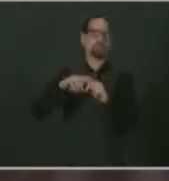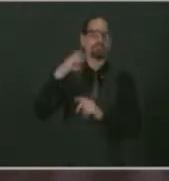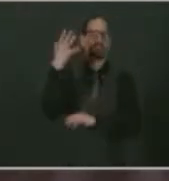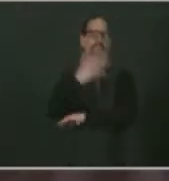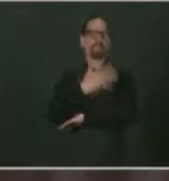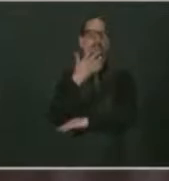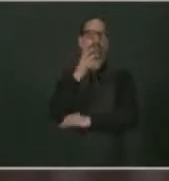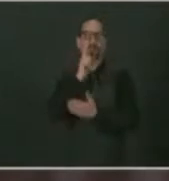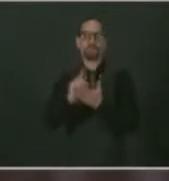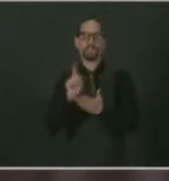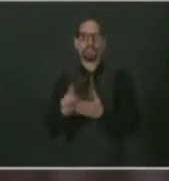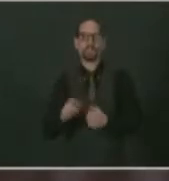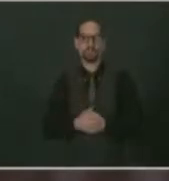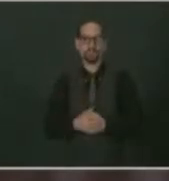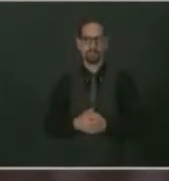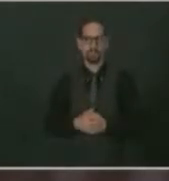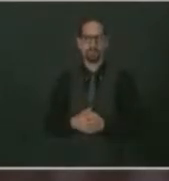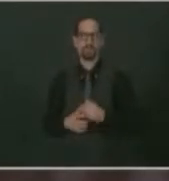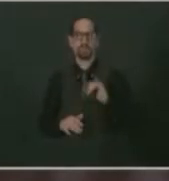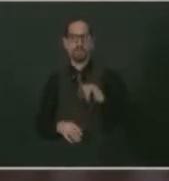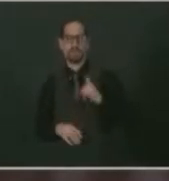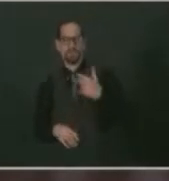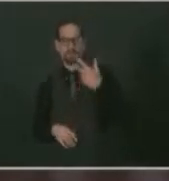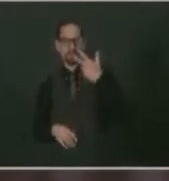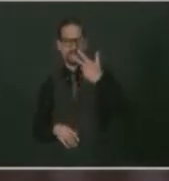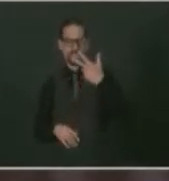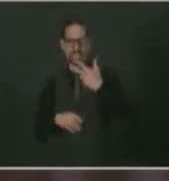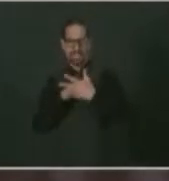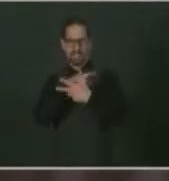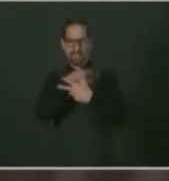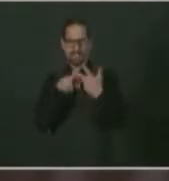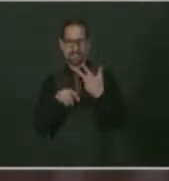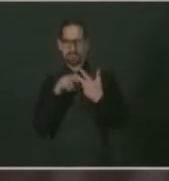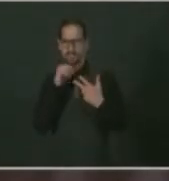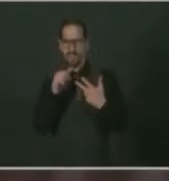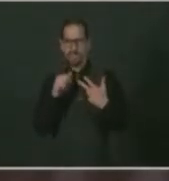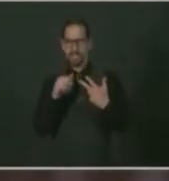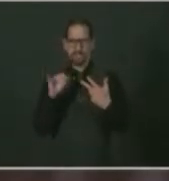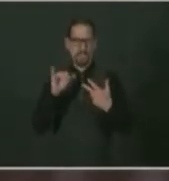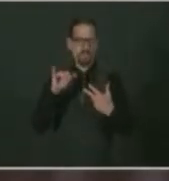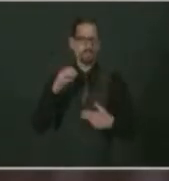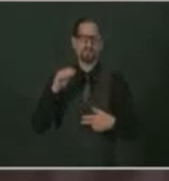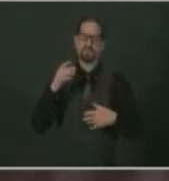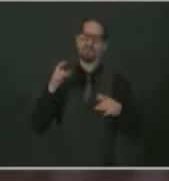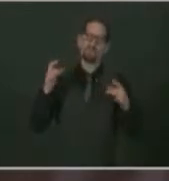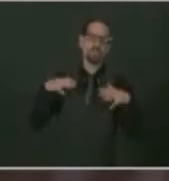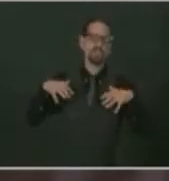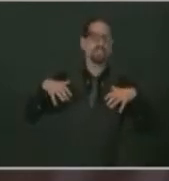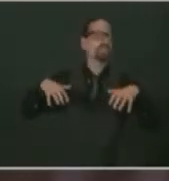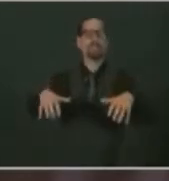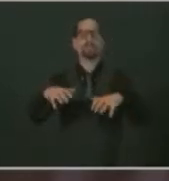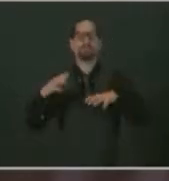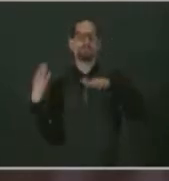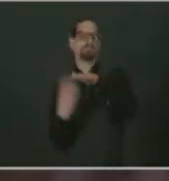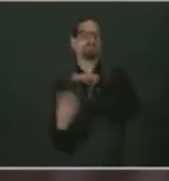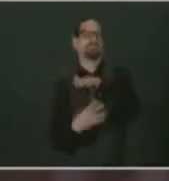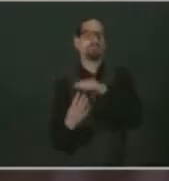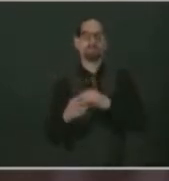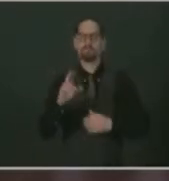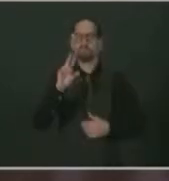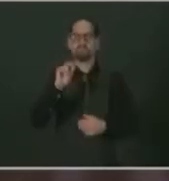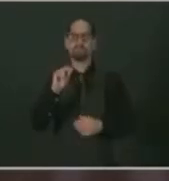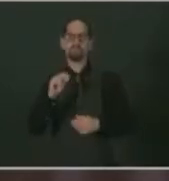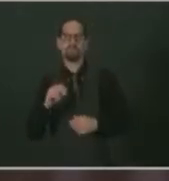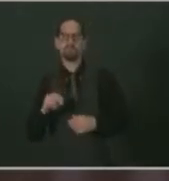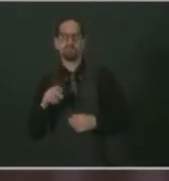though. They're just regional to be Westerly, Johnston, East Providence, or are they mass vaccination clinics? They are vaccination sites. The scale